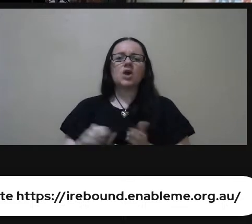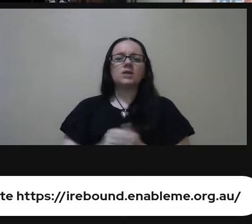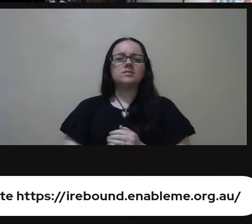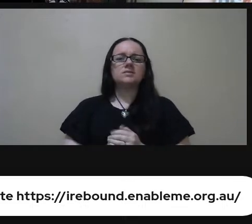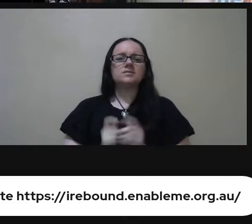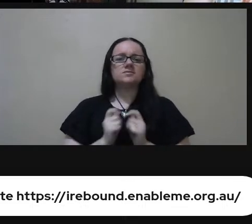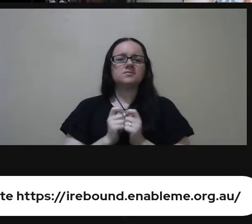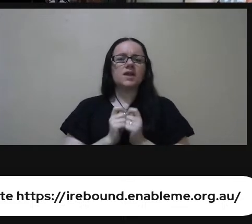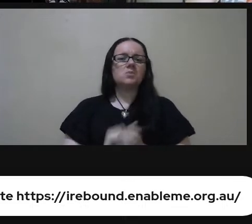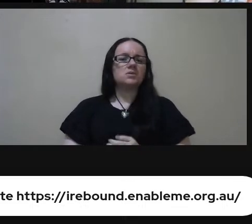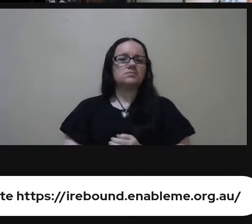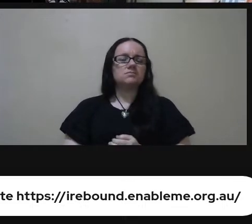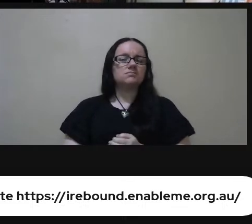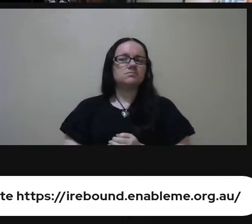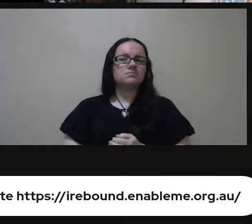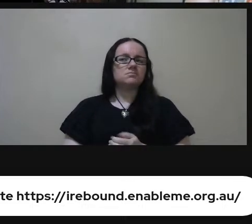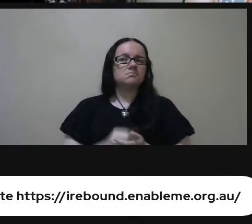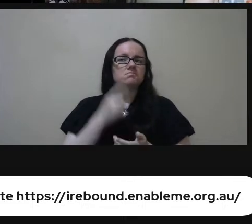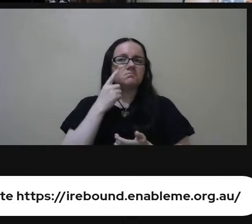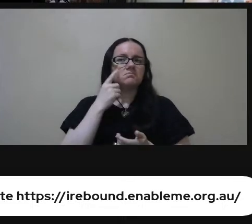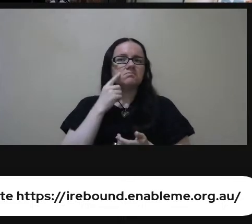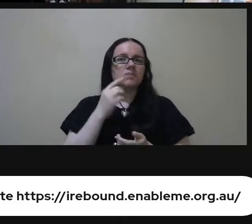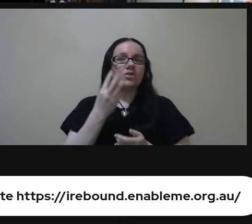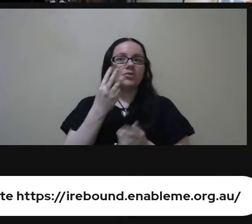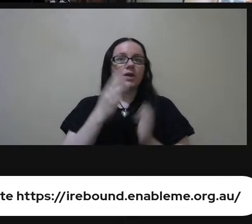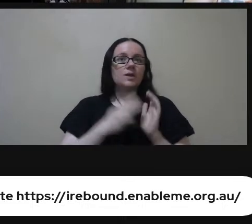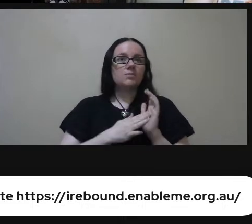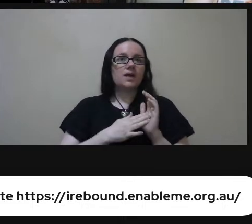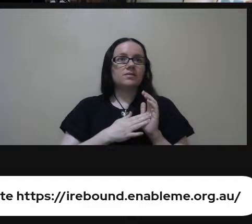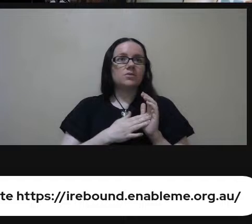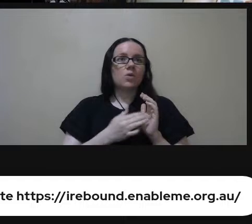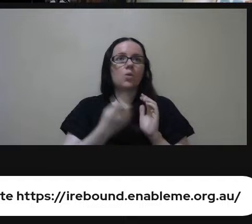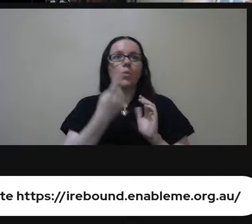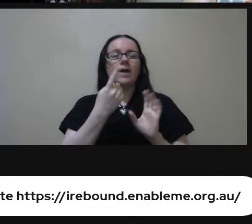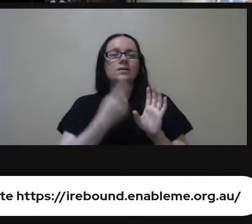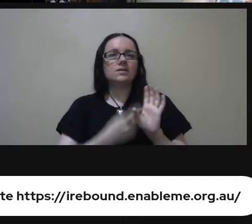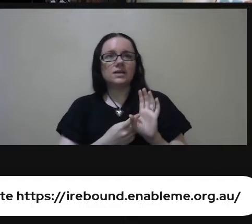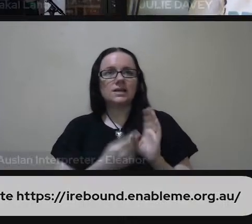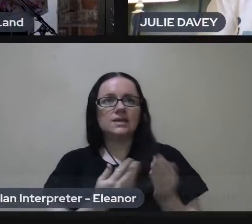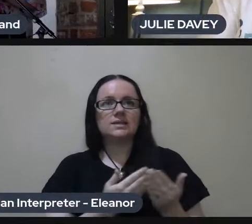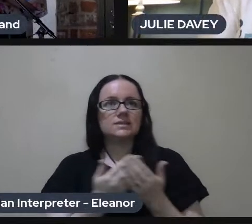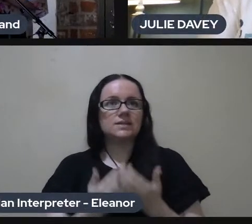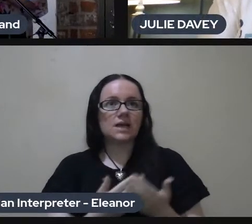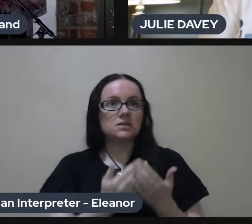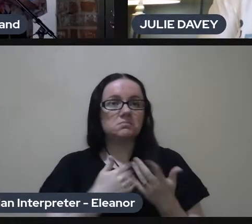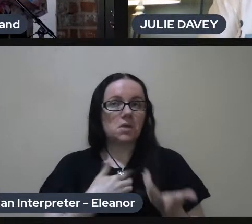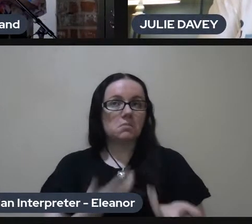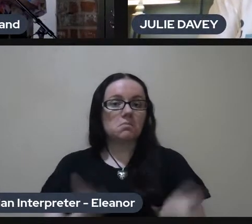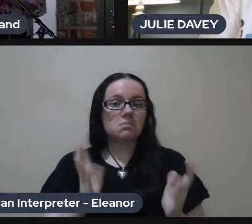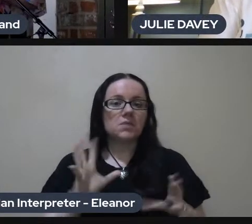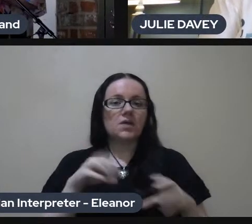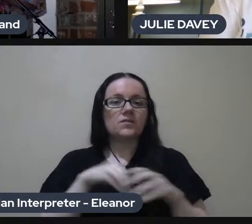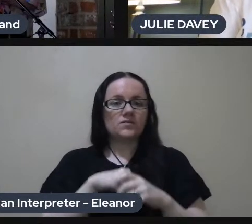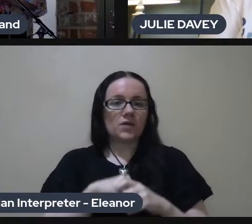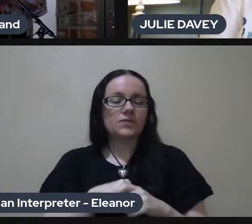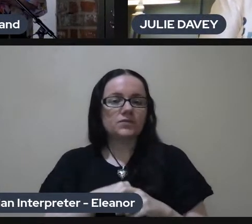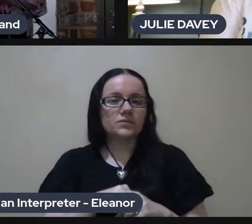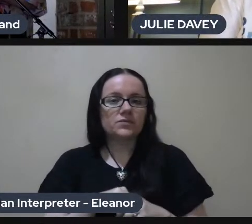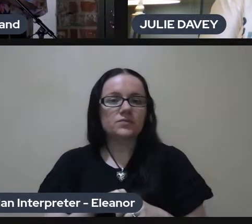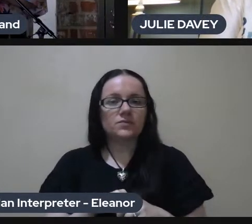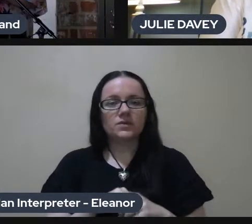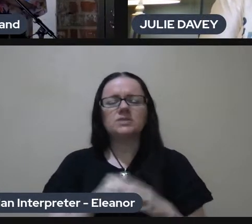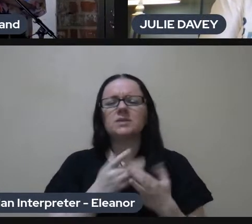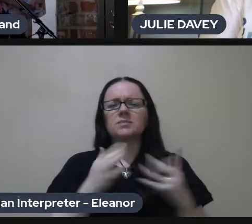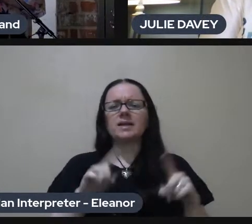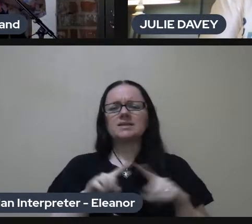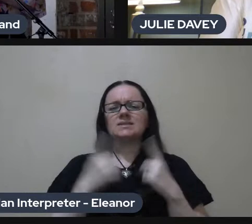having a look and seeing whether there's a 3-month-long or a year-long research study that you might like to take part in. There's so many different ways to